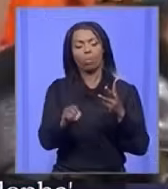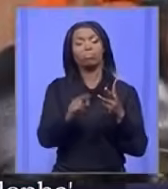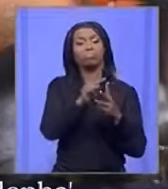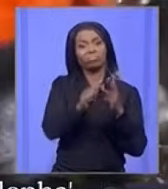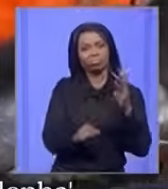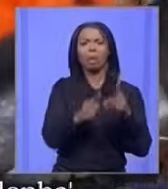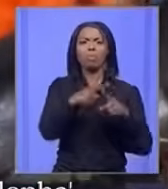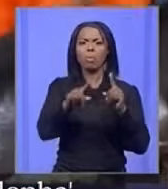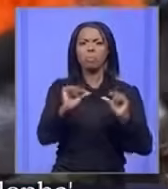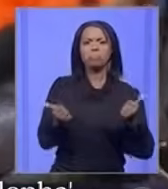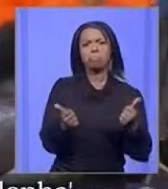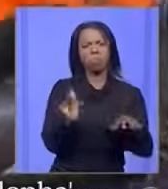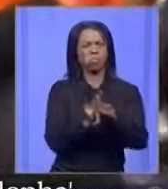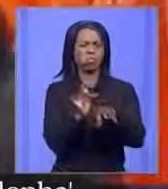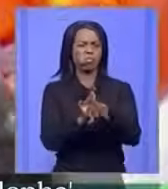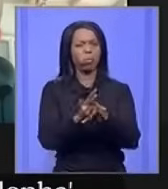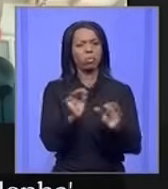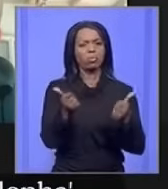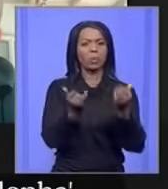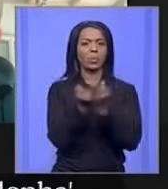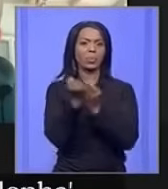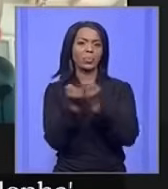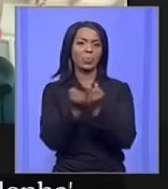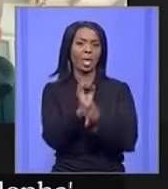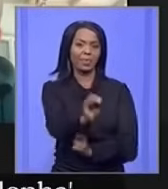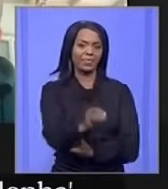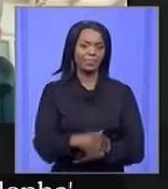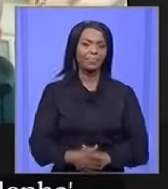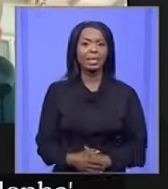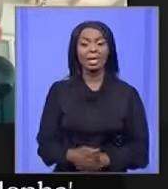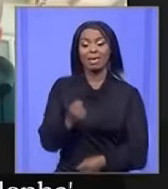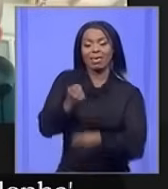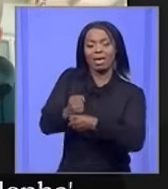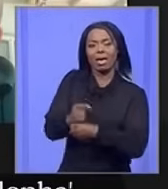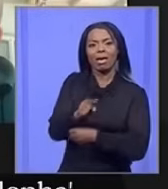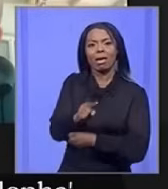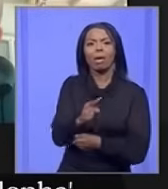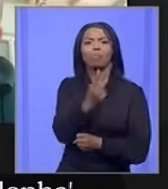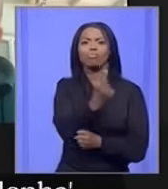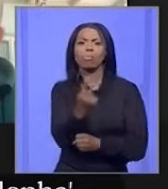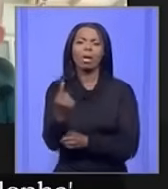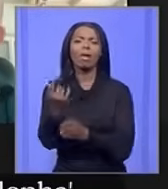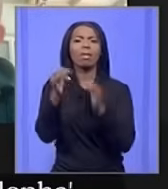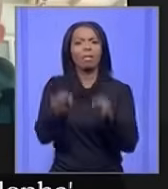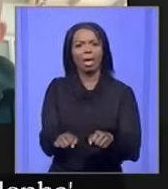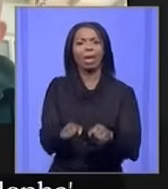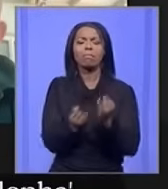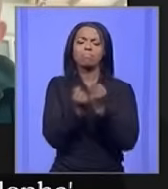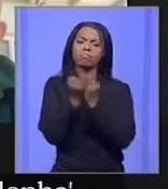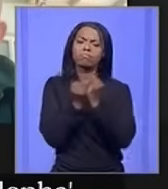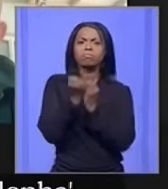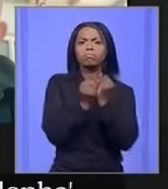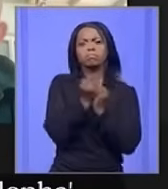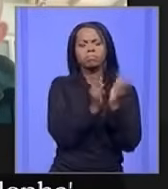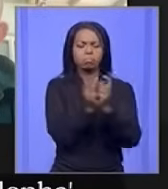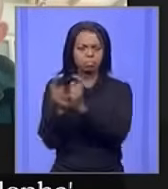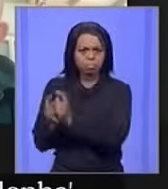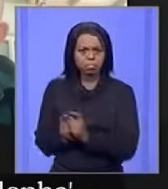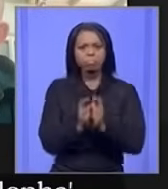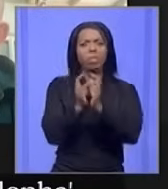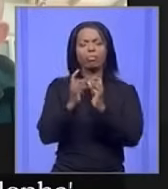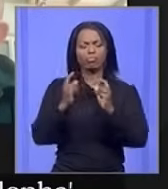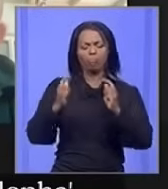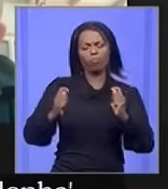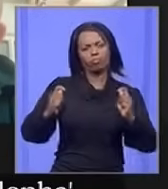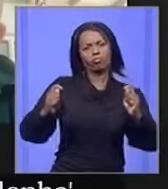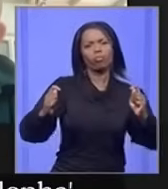ralukile gabotse tournamenteng ye. Hopefully every year that, you know, the strength of the competition is going to be that local base gets stronger and